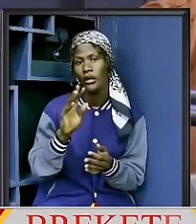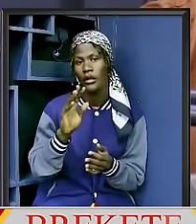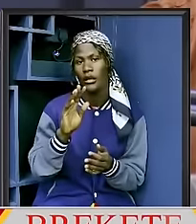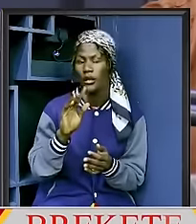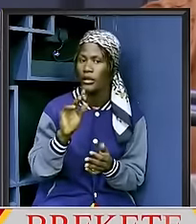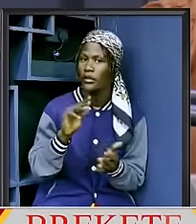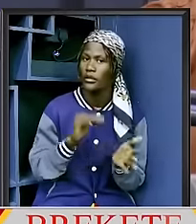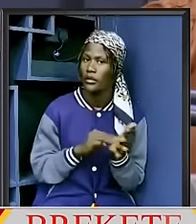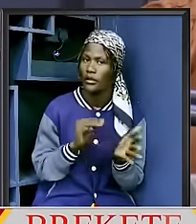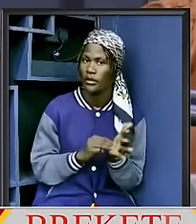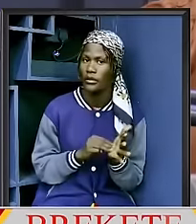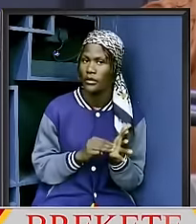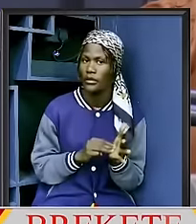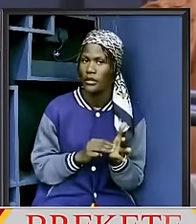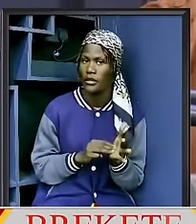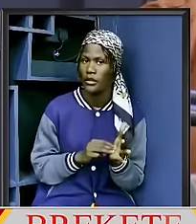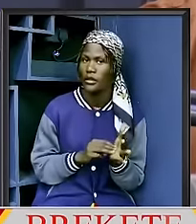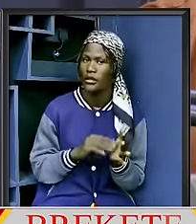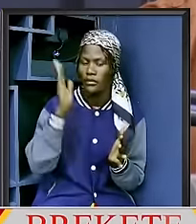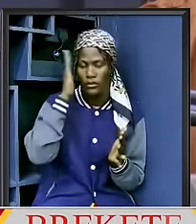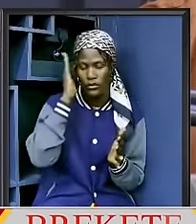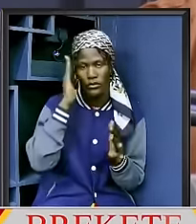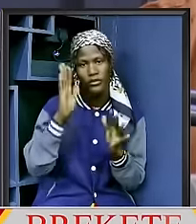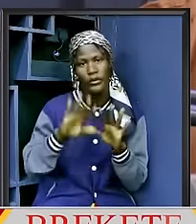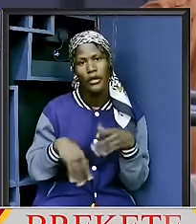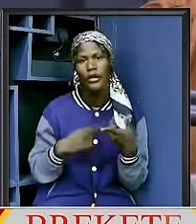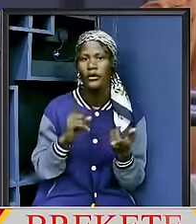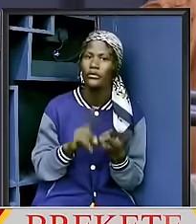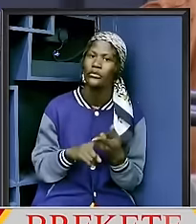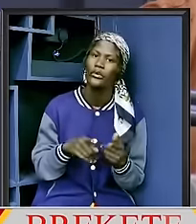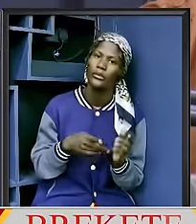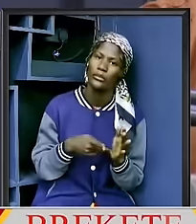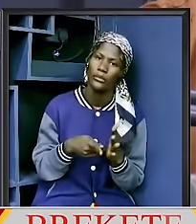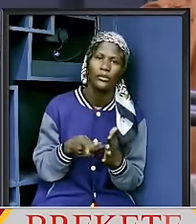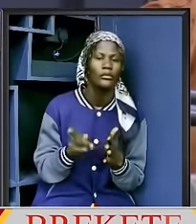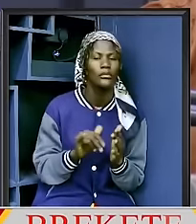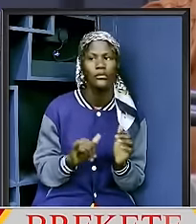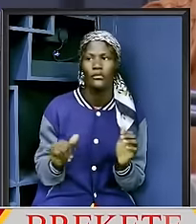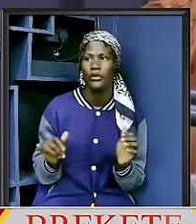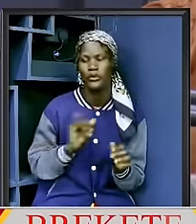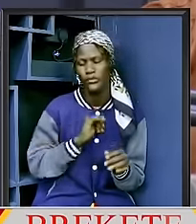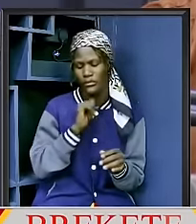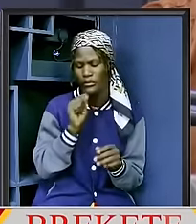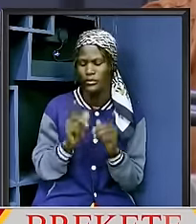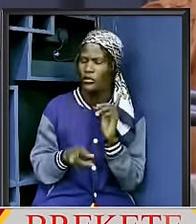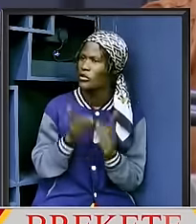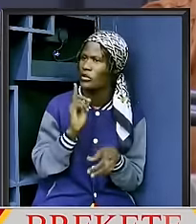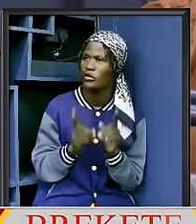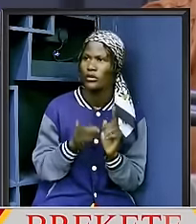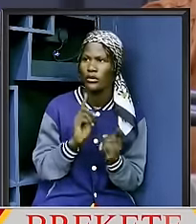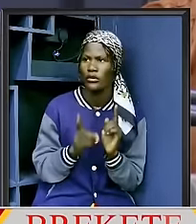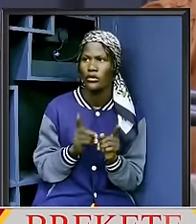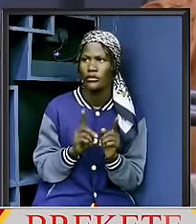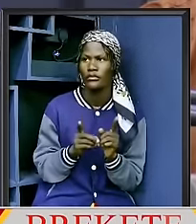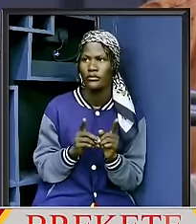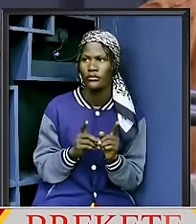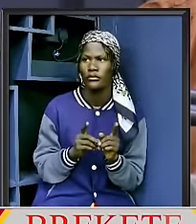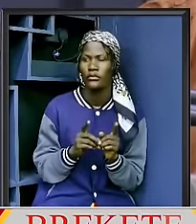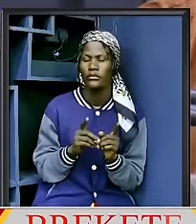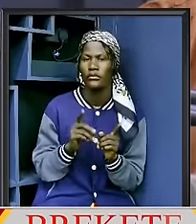difference. I will know how to be paying. I've already involved myself. I'm not running. But the 18 million issue is no more